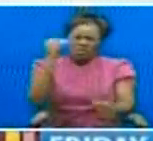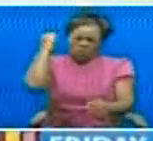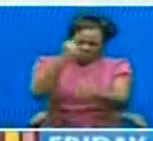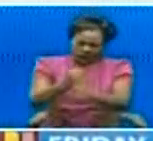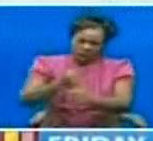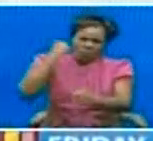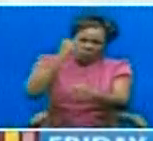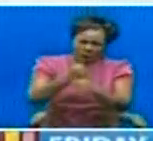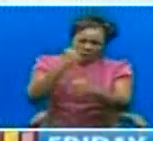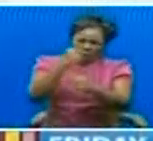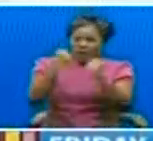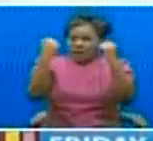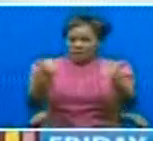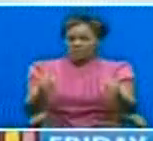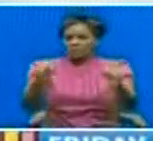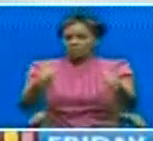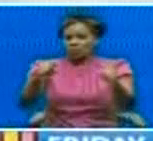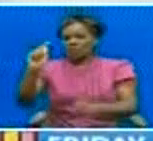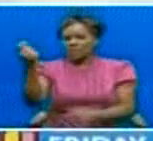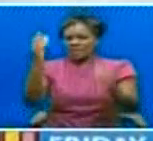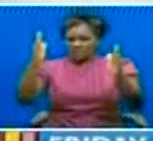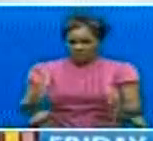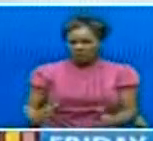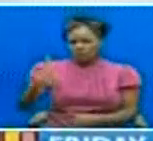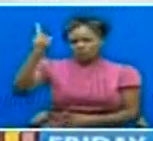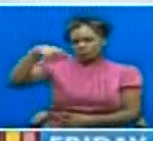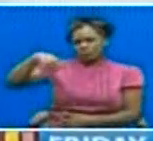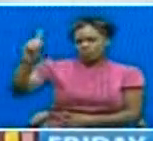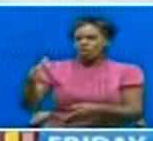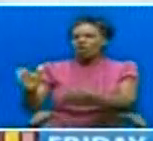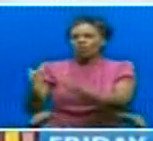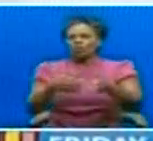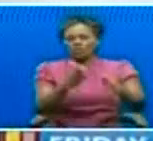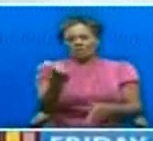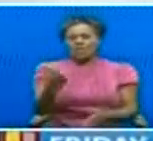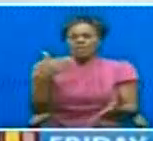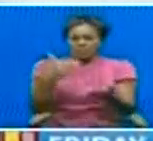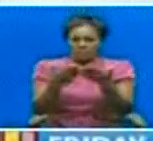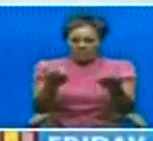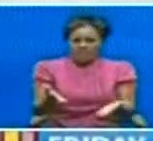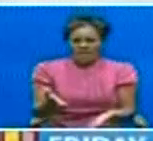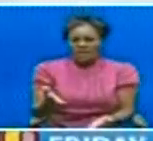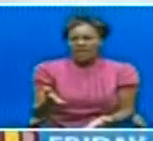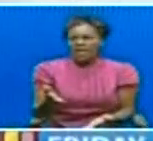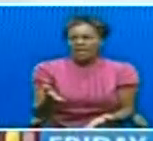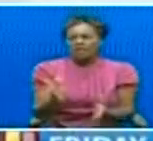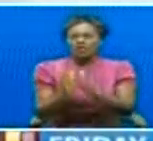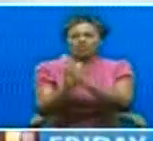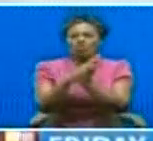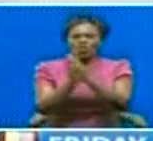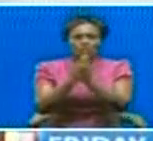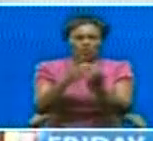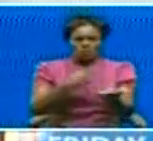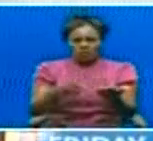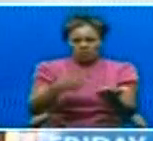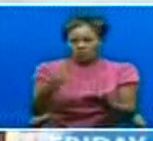hard. And so anyone in Kenya can make it. The opportunities are there. And until today, I still write. I had a story actually